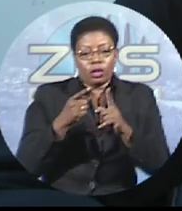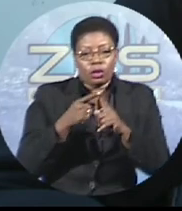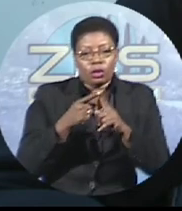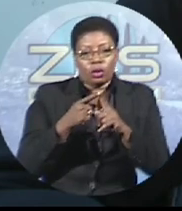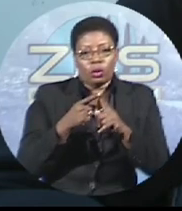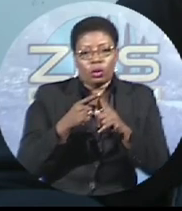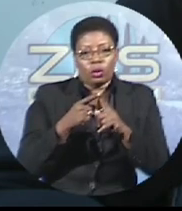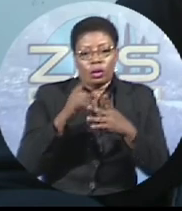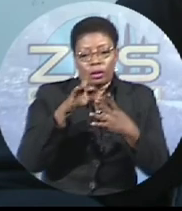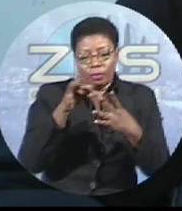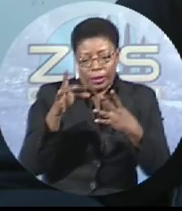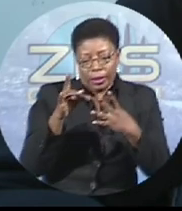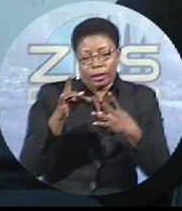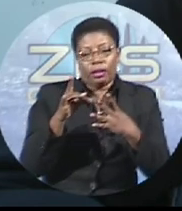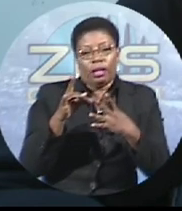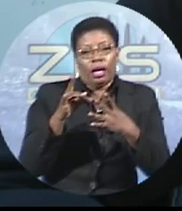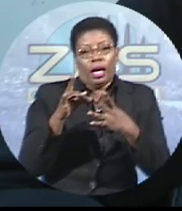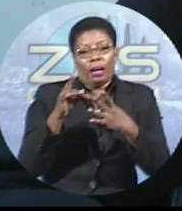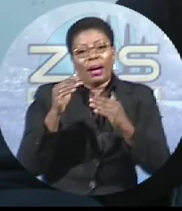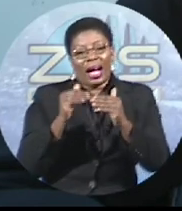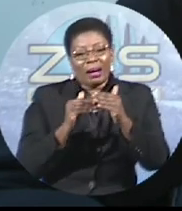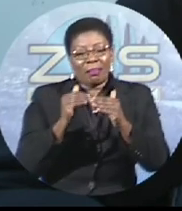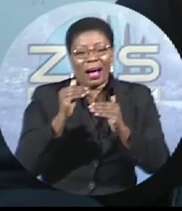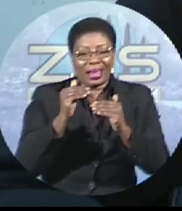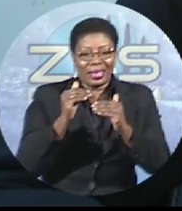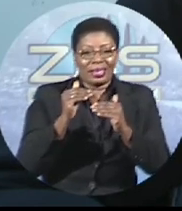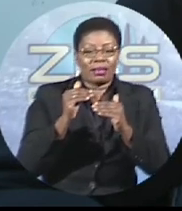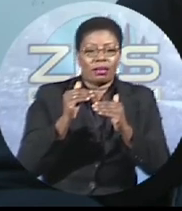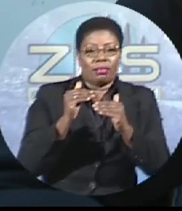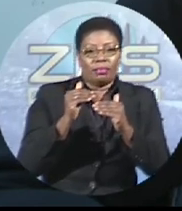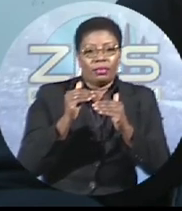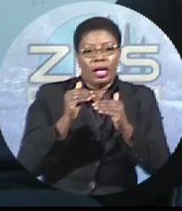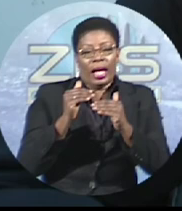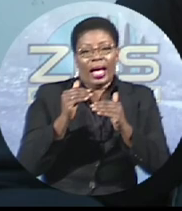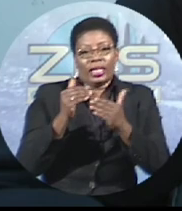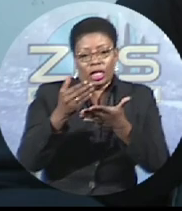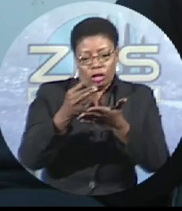balanced cabinet of tried and proven and young,